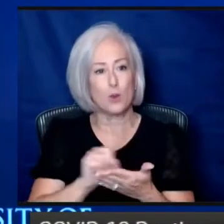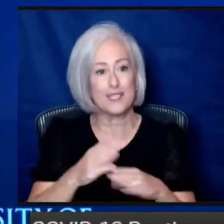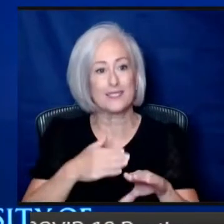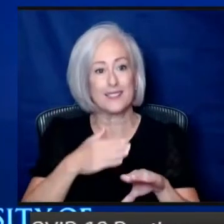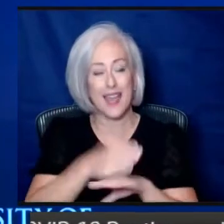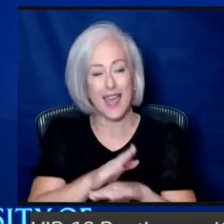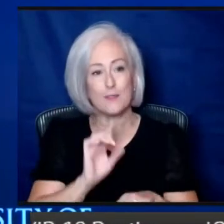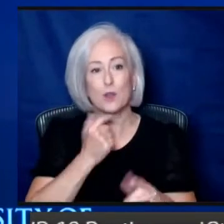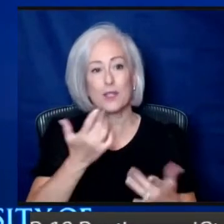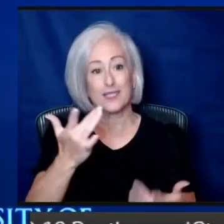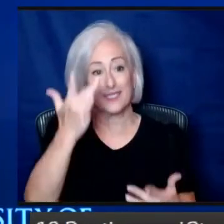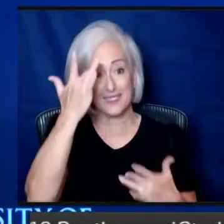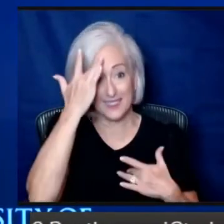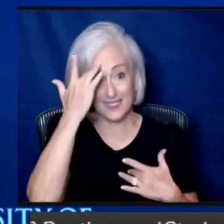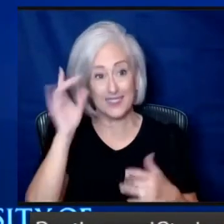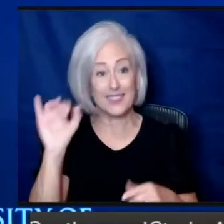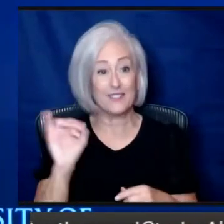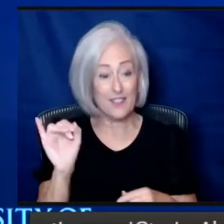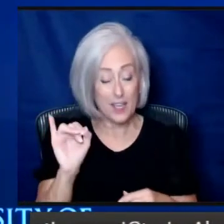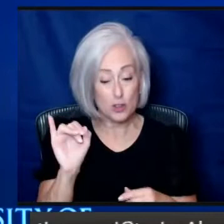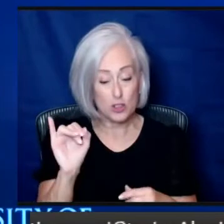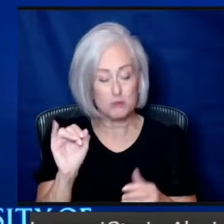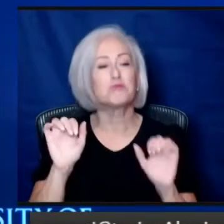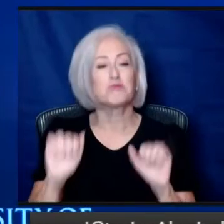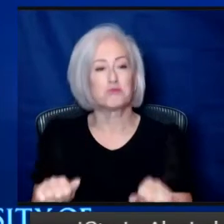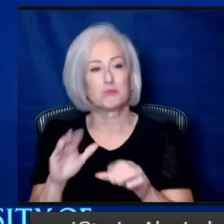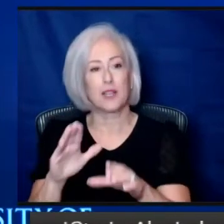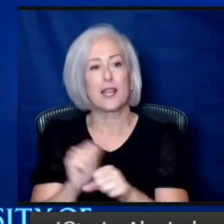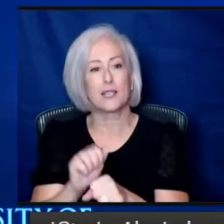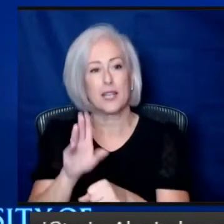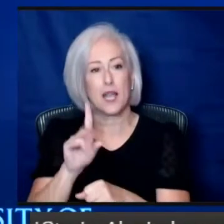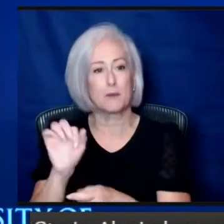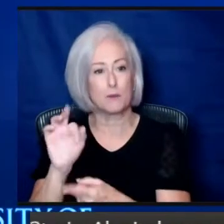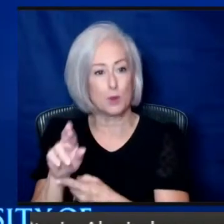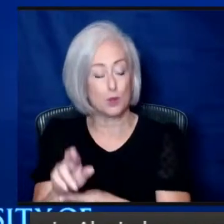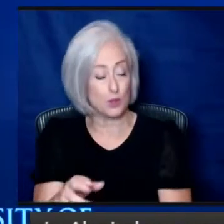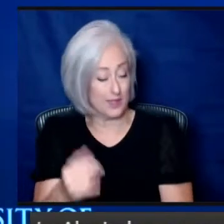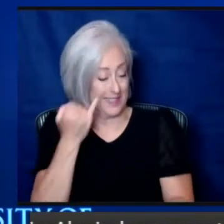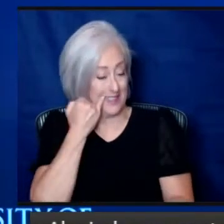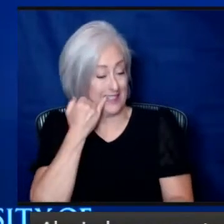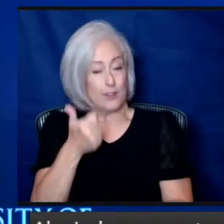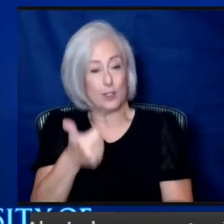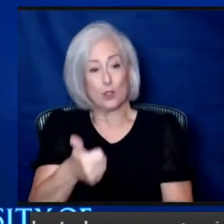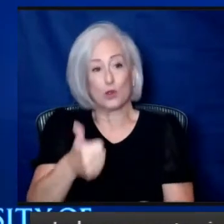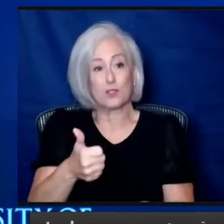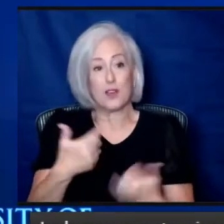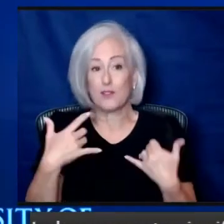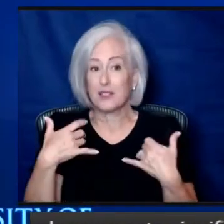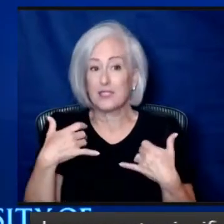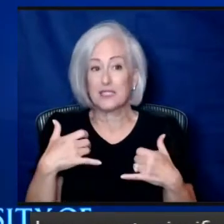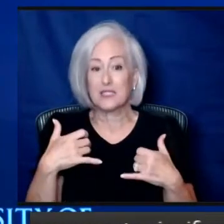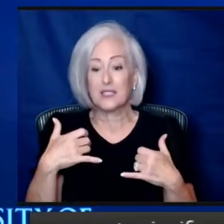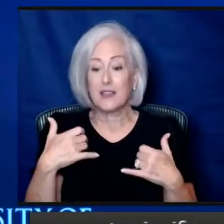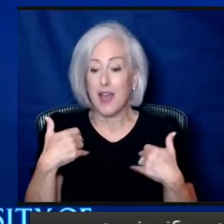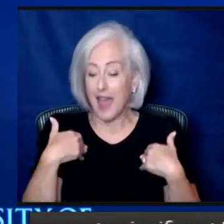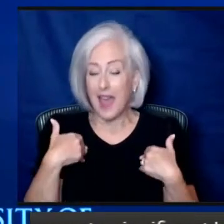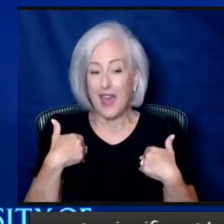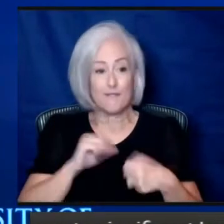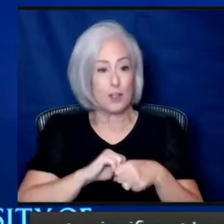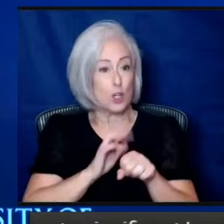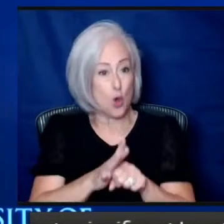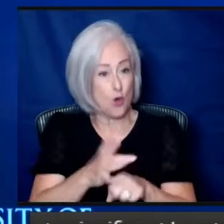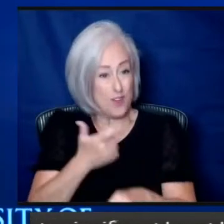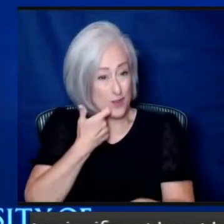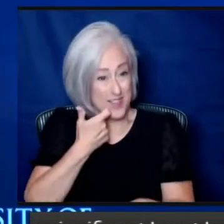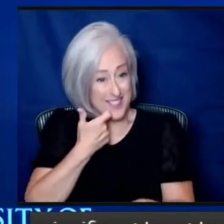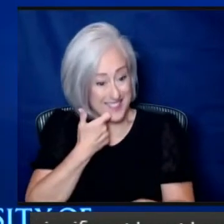go get that vaccine. Now, certainly you can wait if you've just had it and we think the numbers are going down, or it's the same variant. I think that's